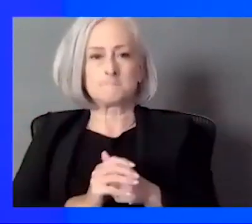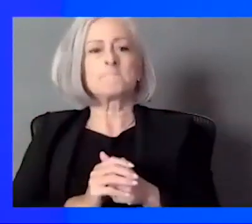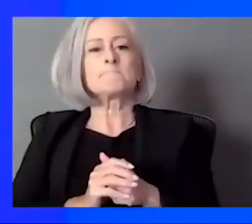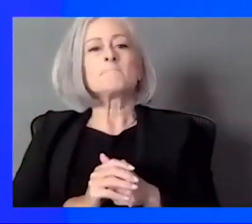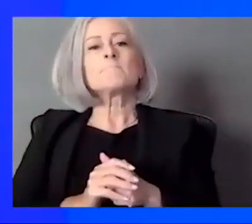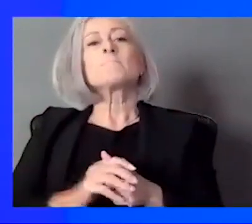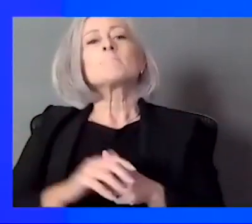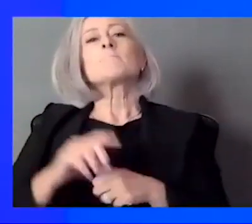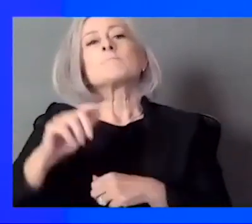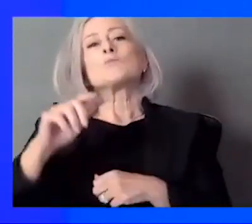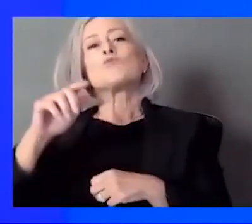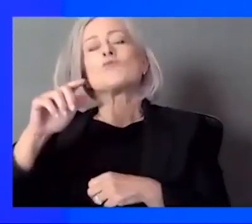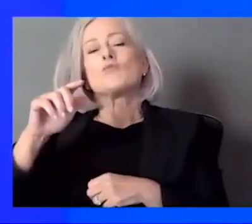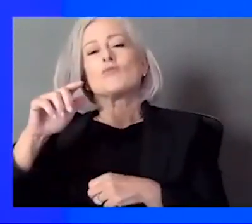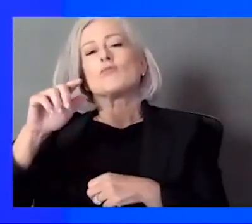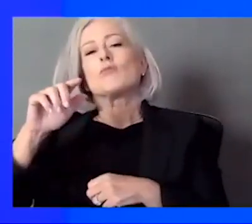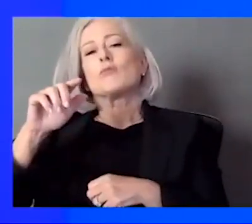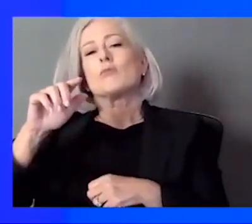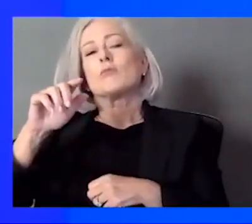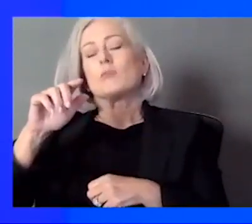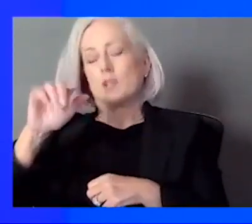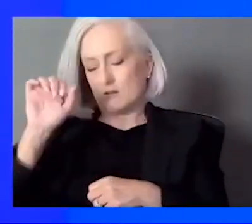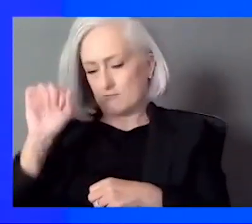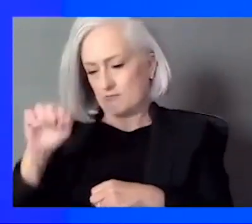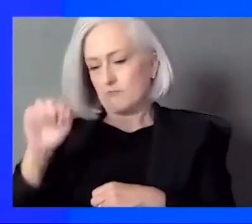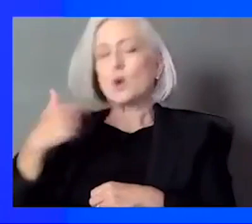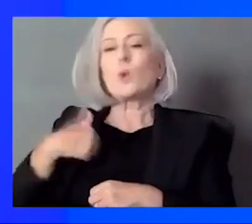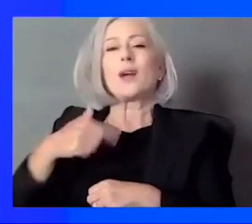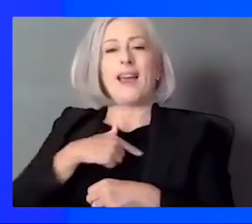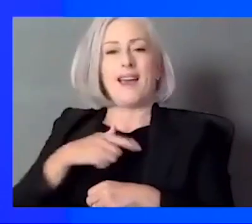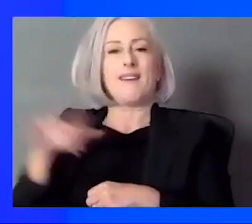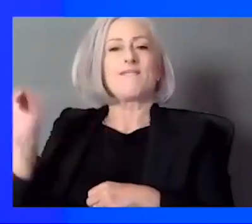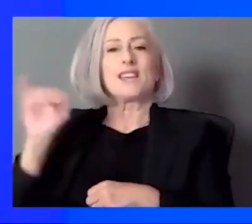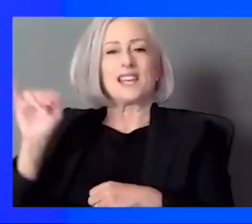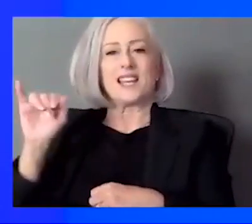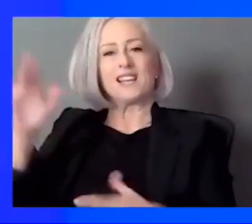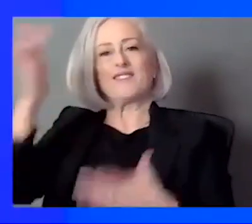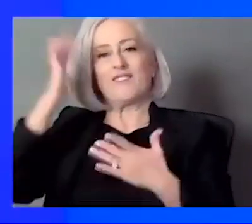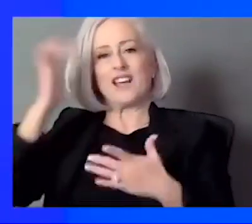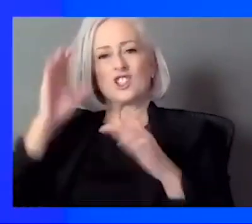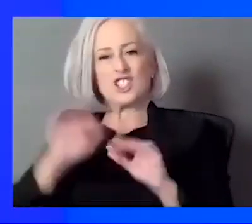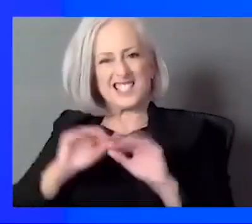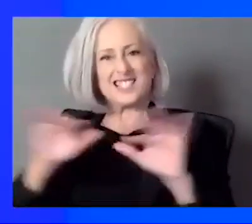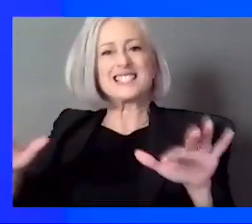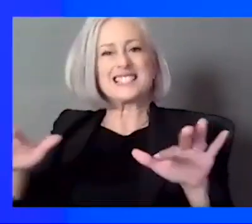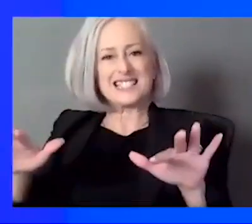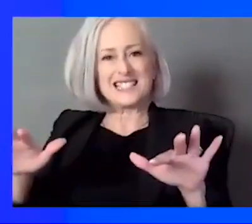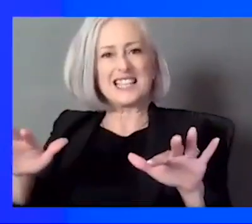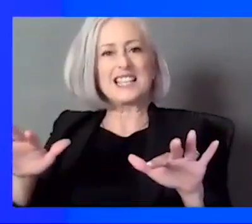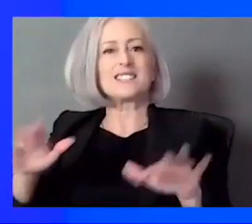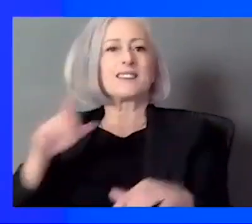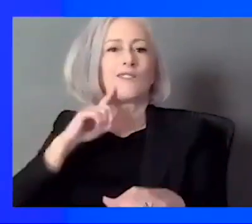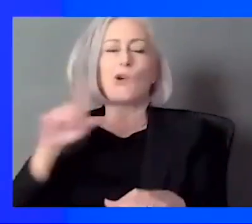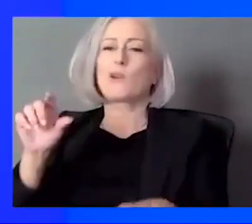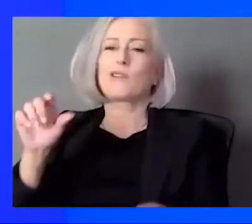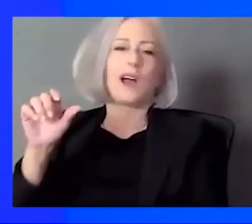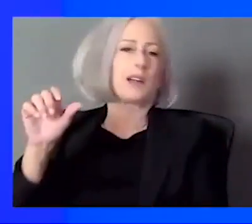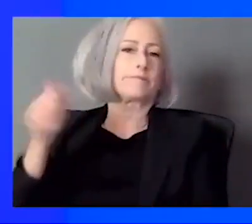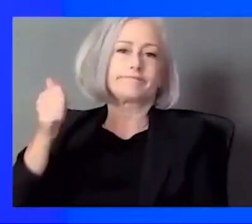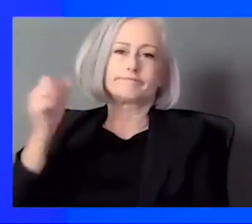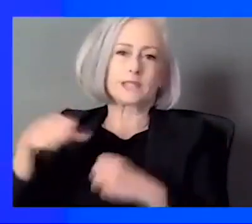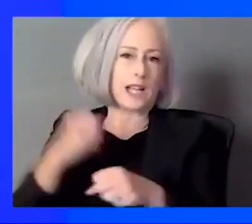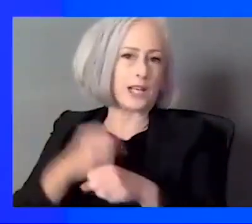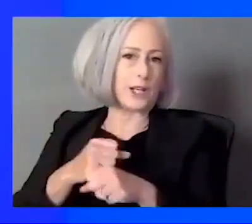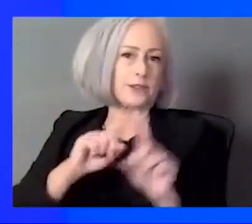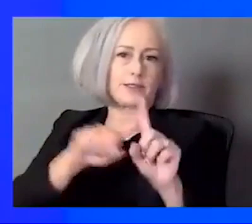for the emerging infectious disease that we had originally had for nearly a decade for things like Ebola and other things that have come up. So